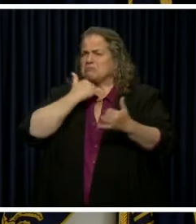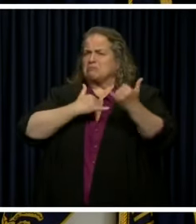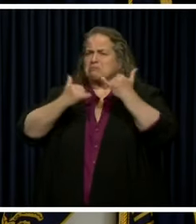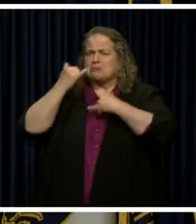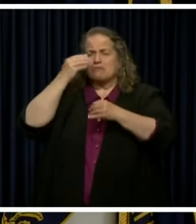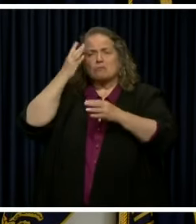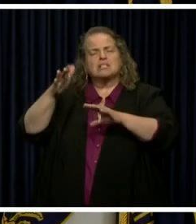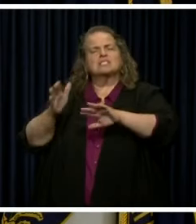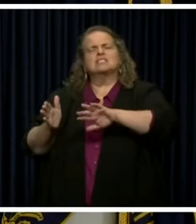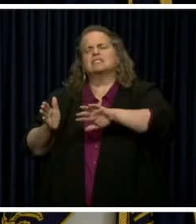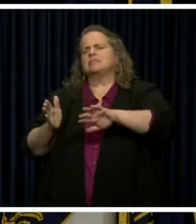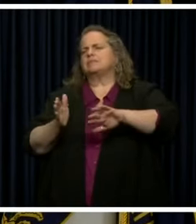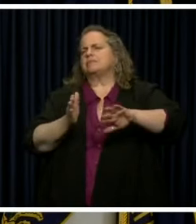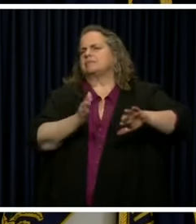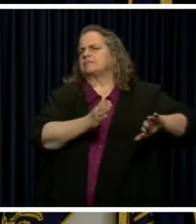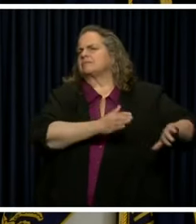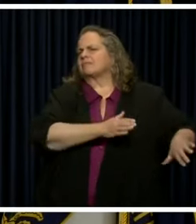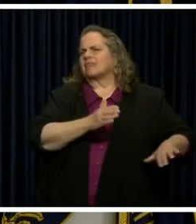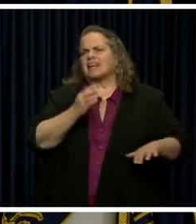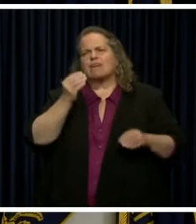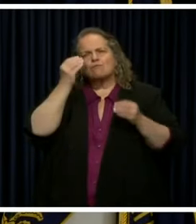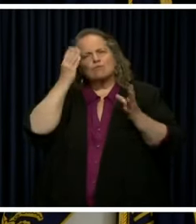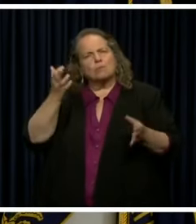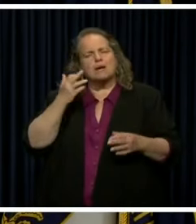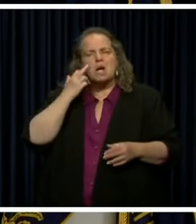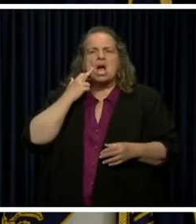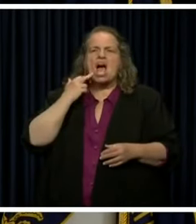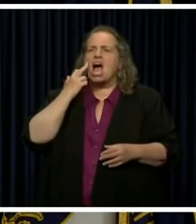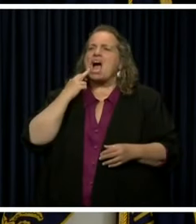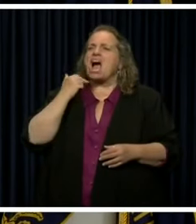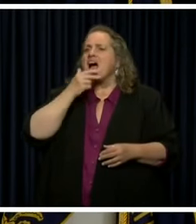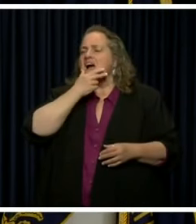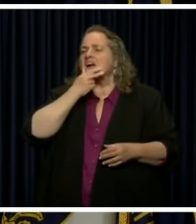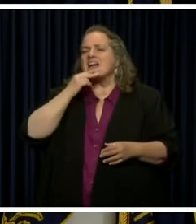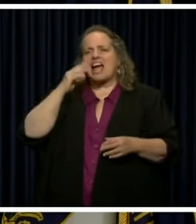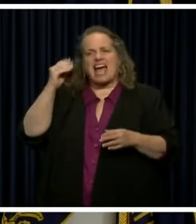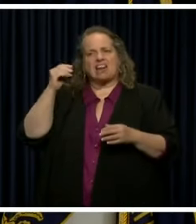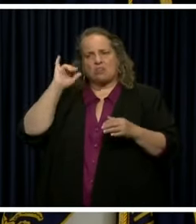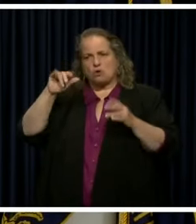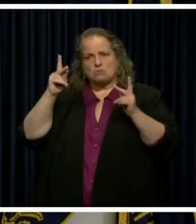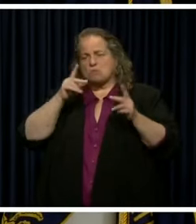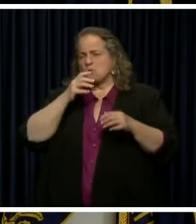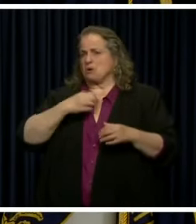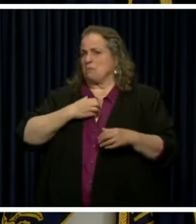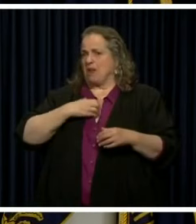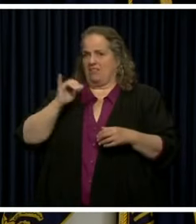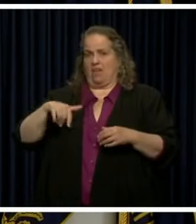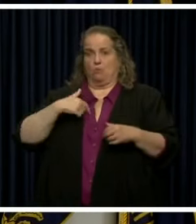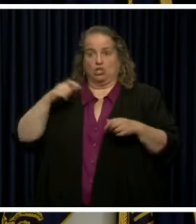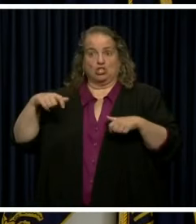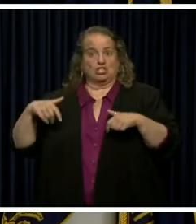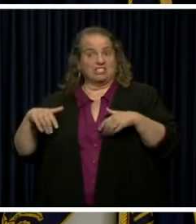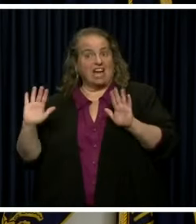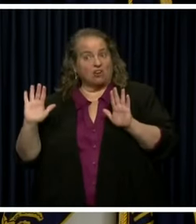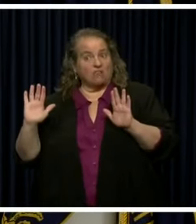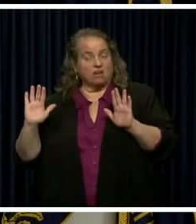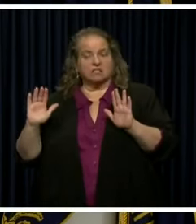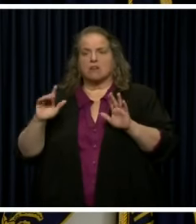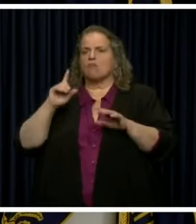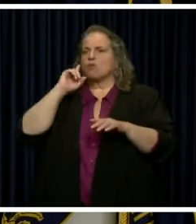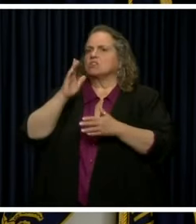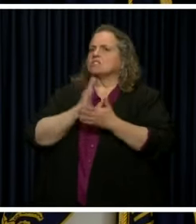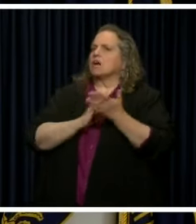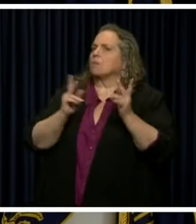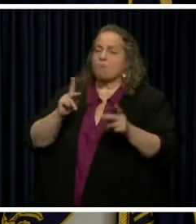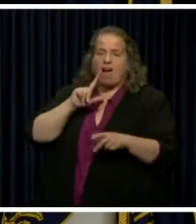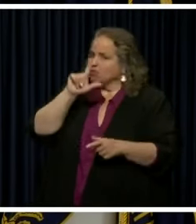misinformation. Let's push aside the naysayers or those who say we should sacrifice certain folks. I